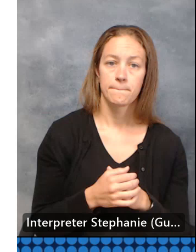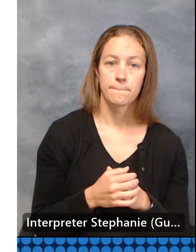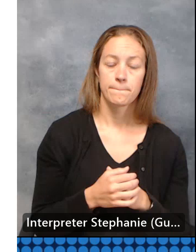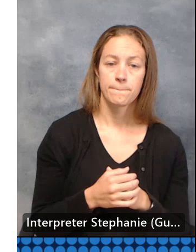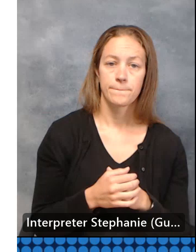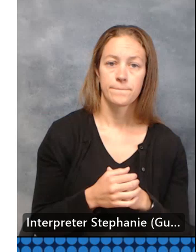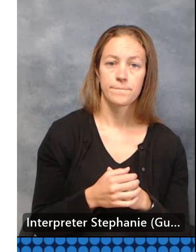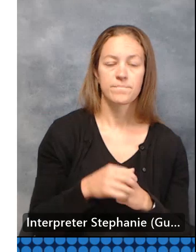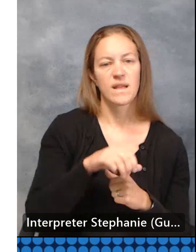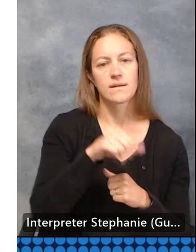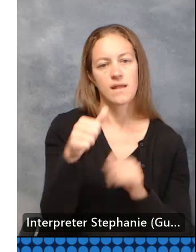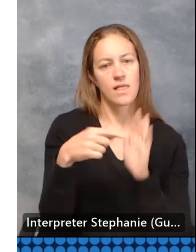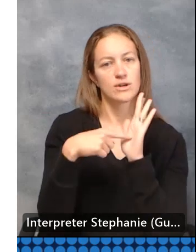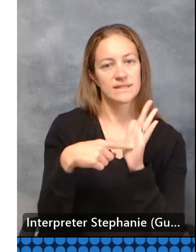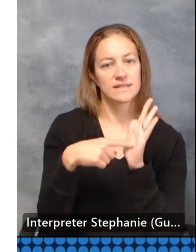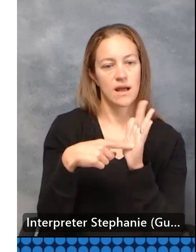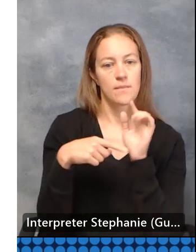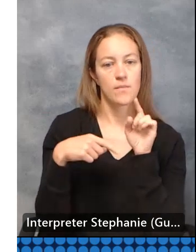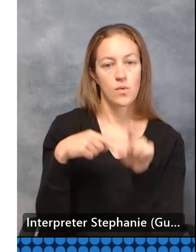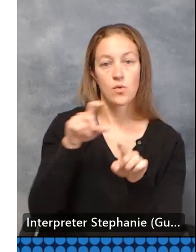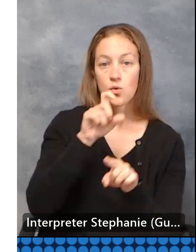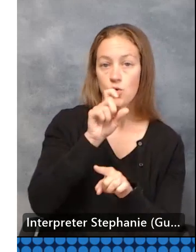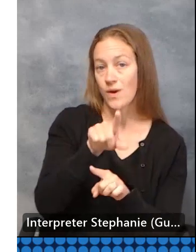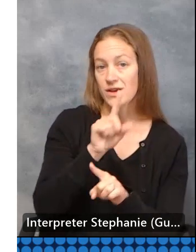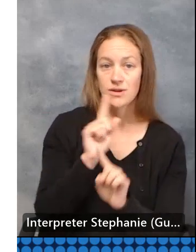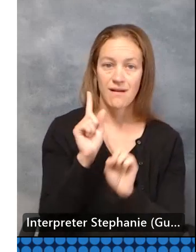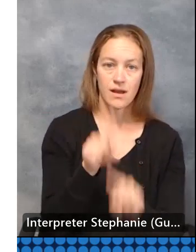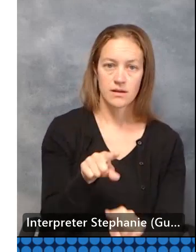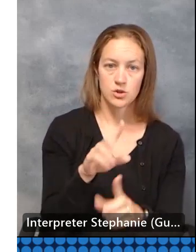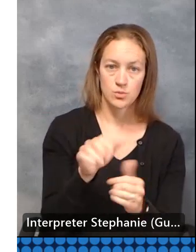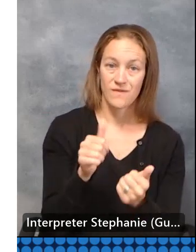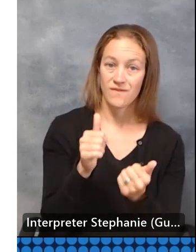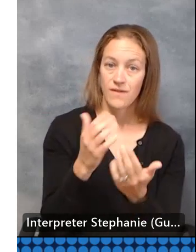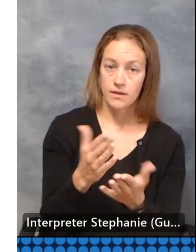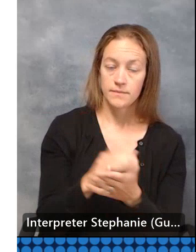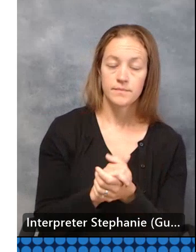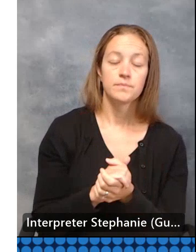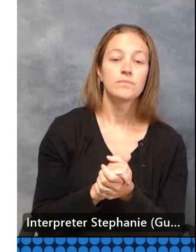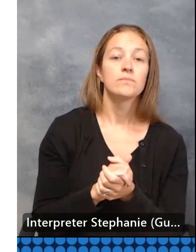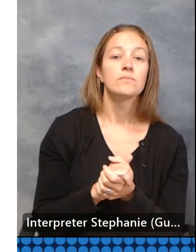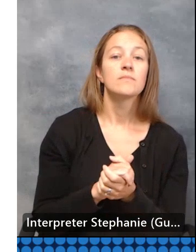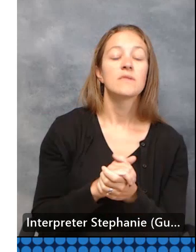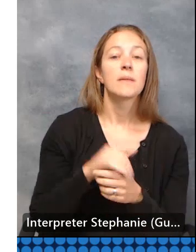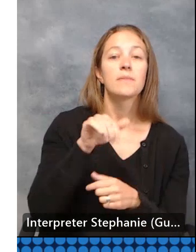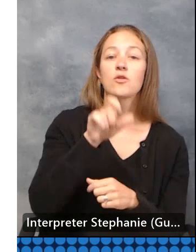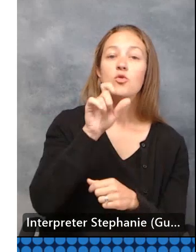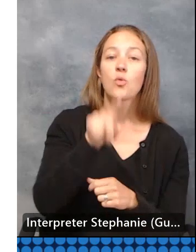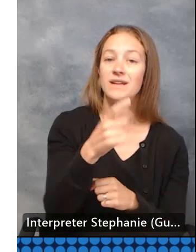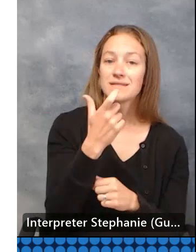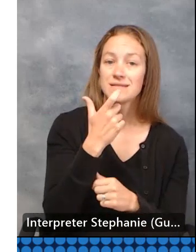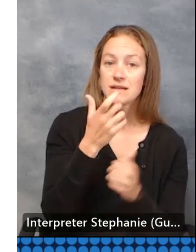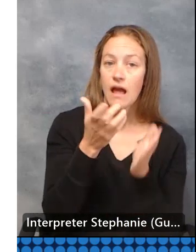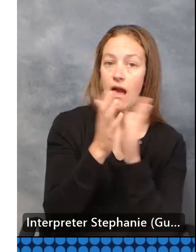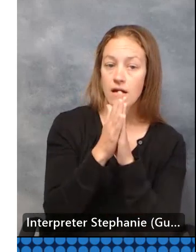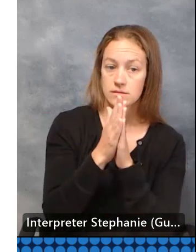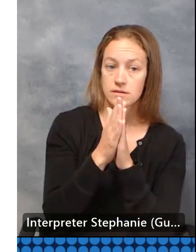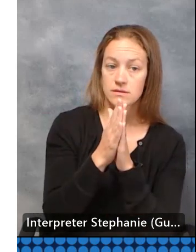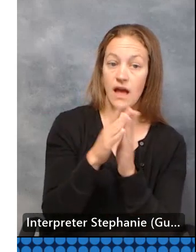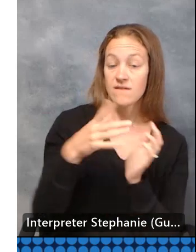Here is another example of a question and answer provided. The question states, have the